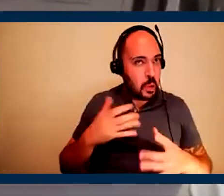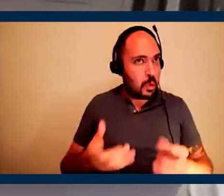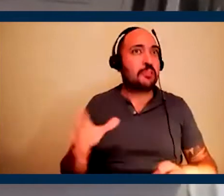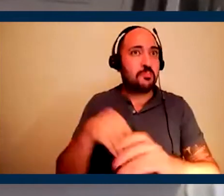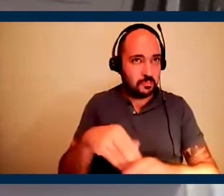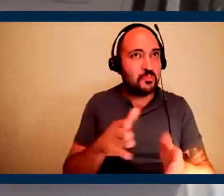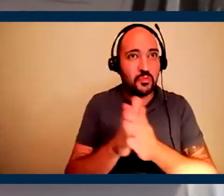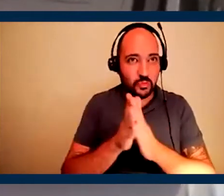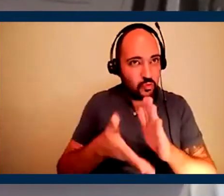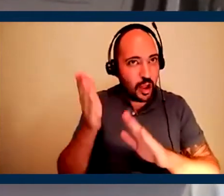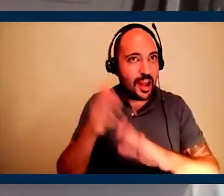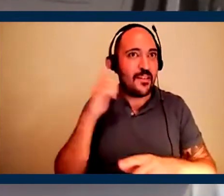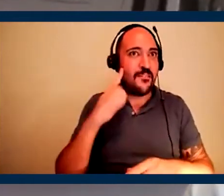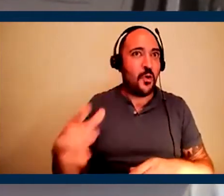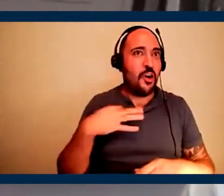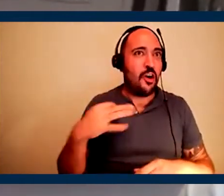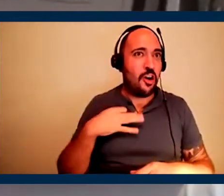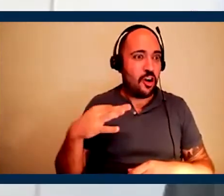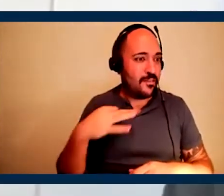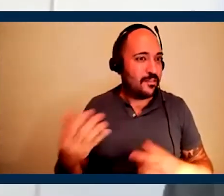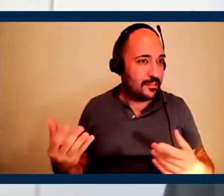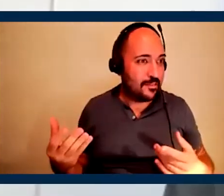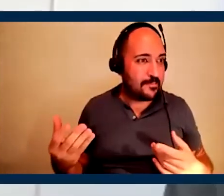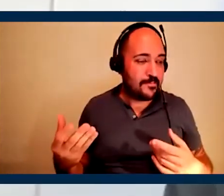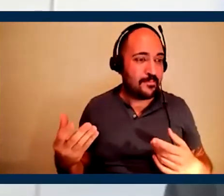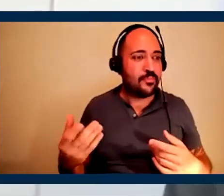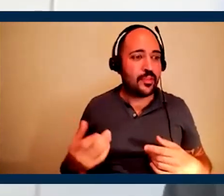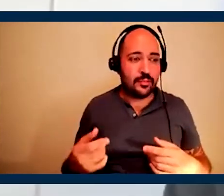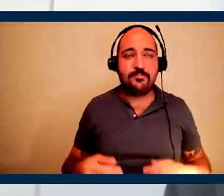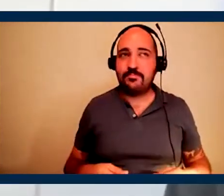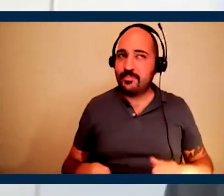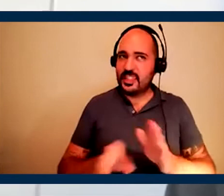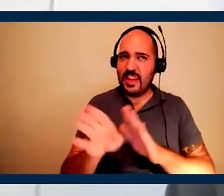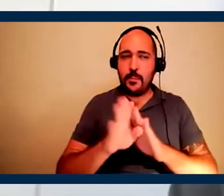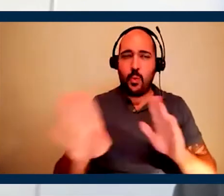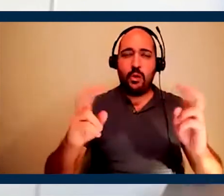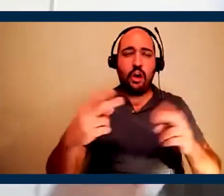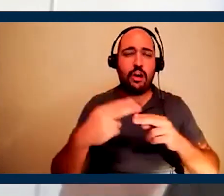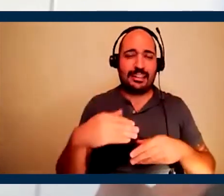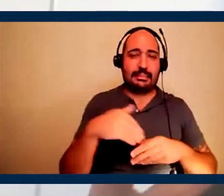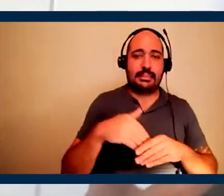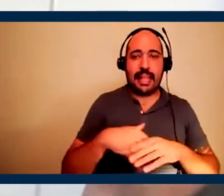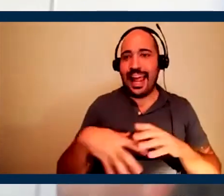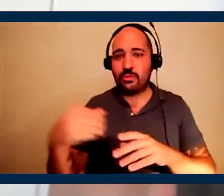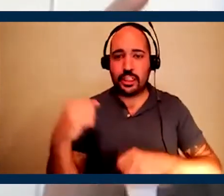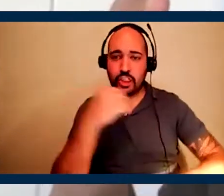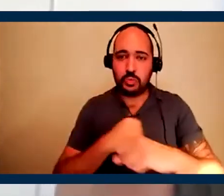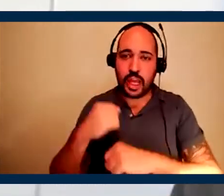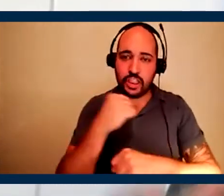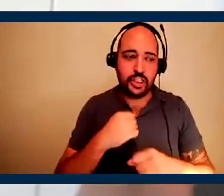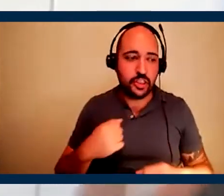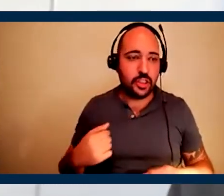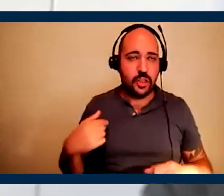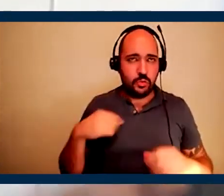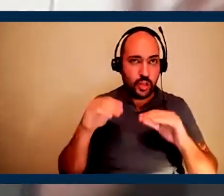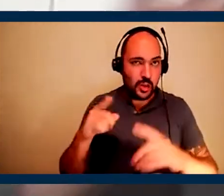office? Yeah. Develop your inside-outside strategy. Mm. We're taught when we're organizing that you